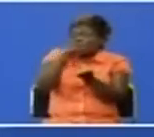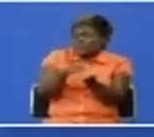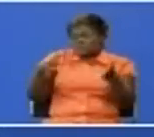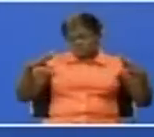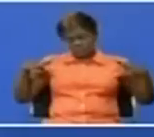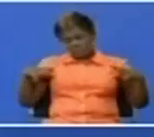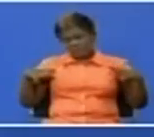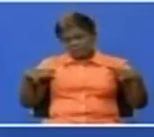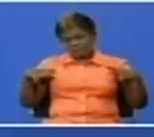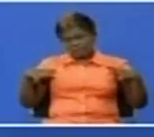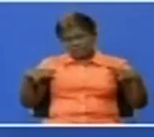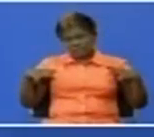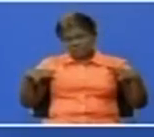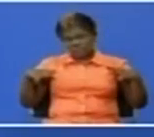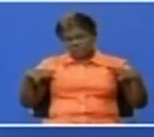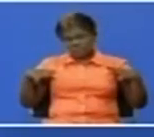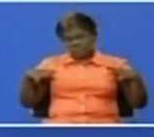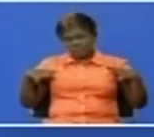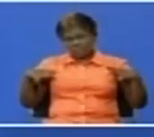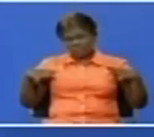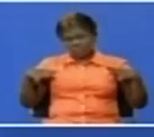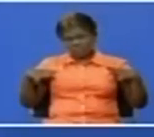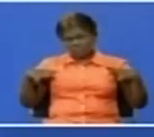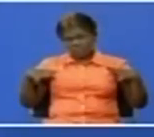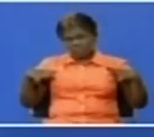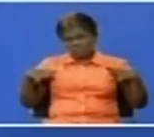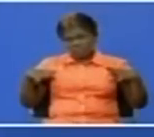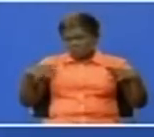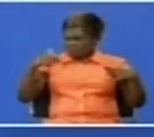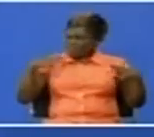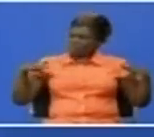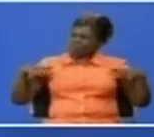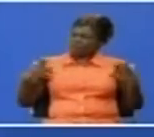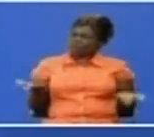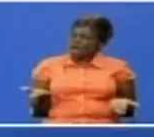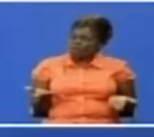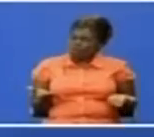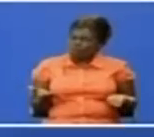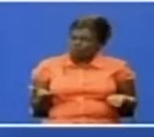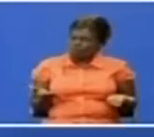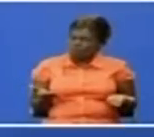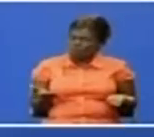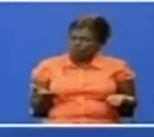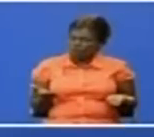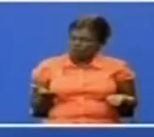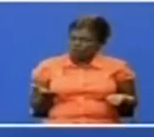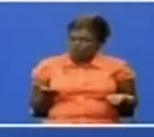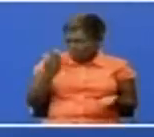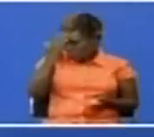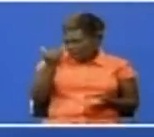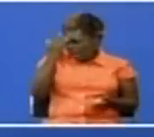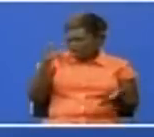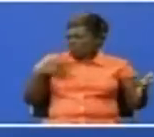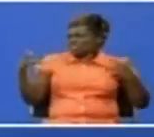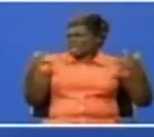Because, you know. Like, they ain't helping me pay for whatever I'm bragging for. Mm-hmm. So, why would it concern